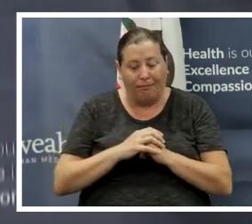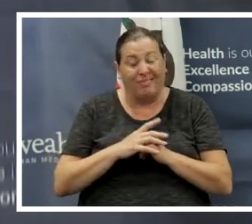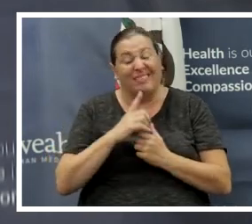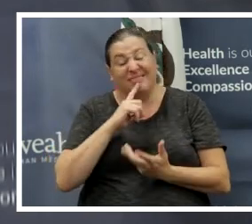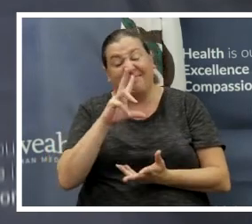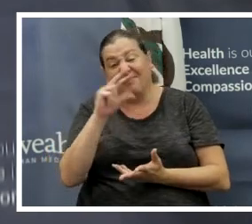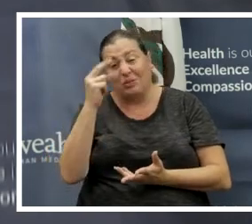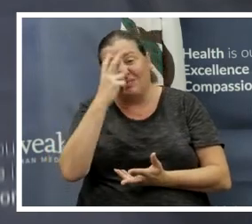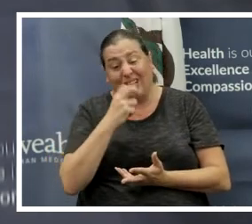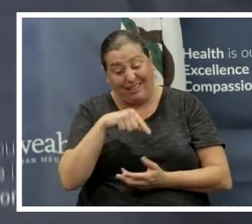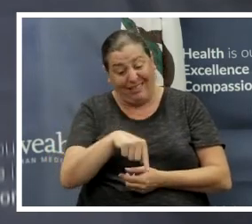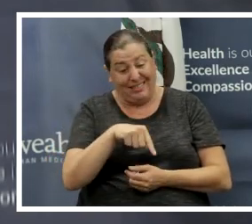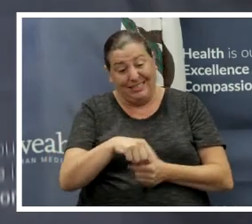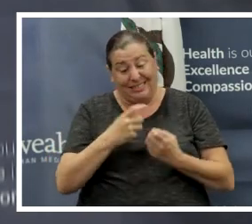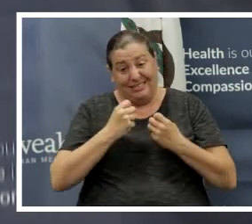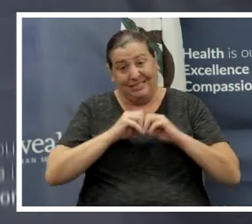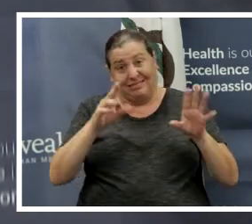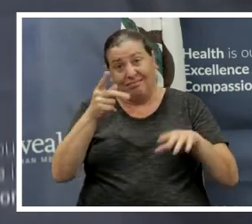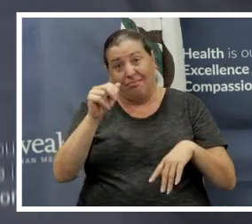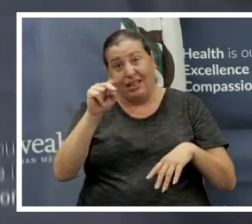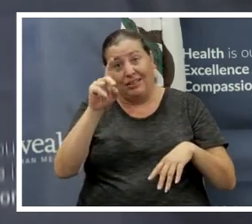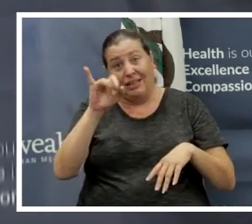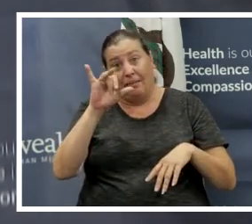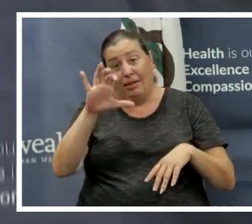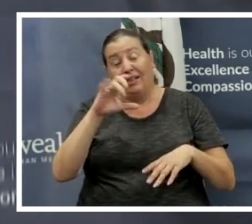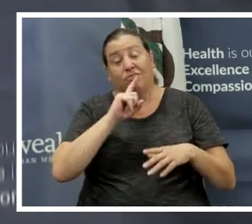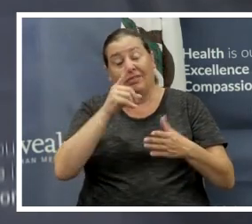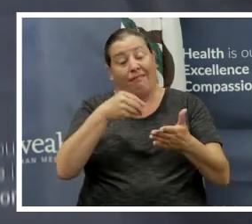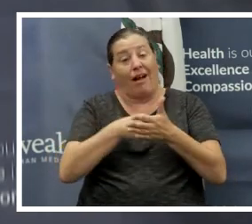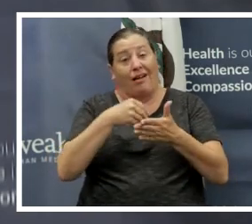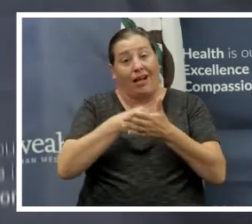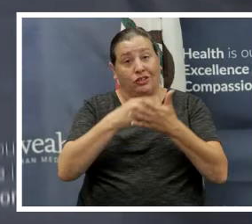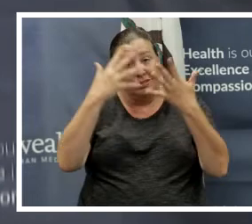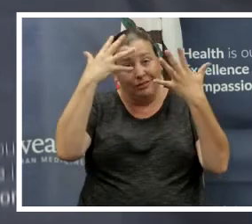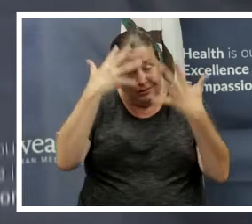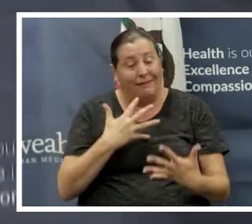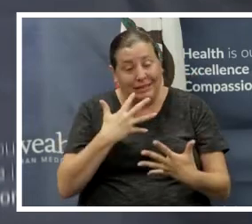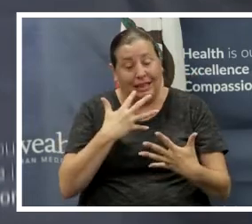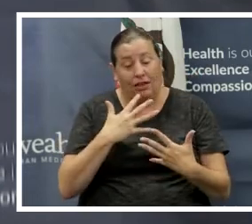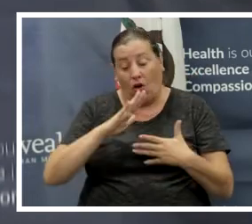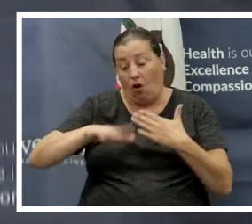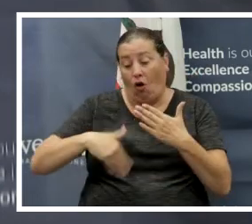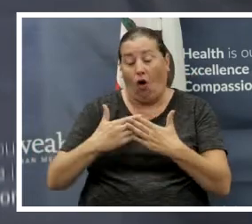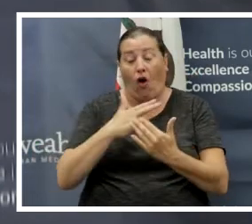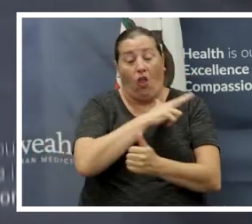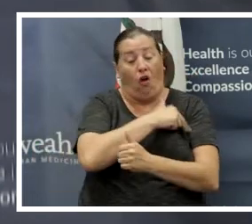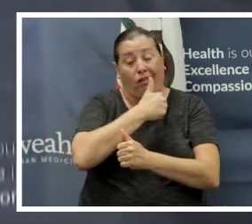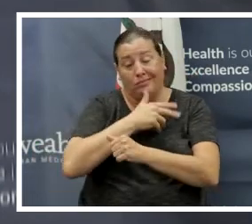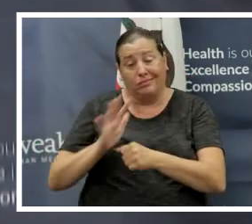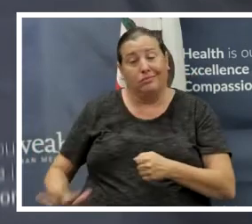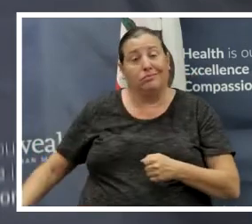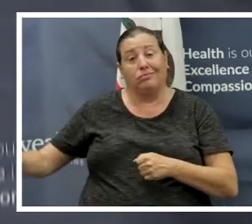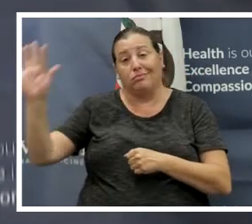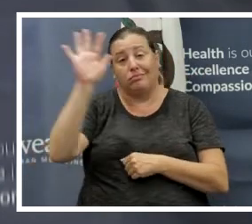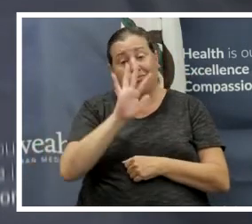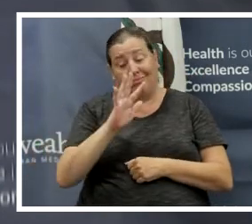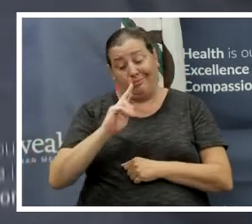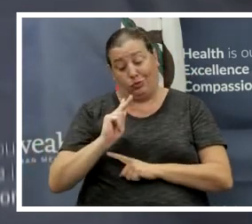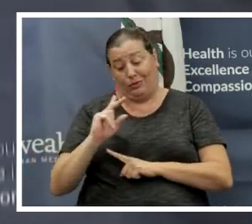been financially devastating to all hospitals across the country. Kaweah Delta is not immune to